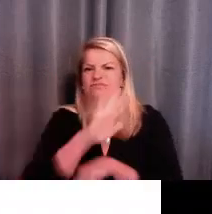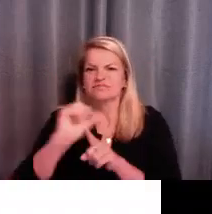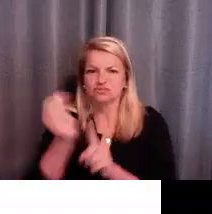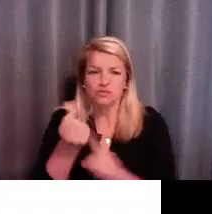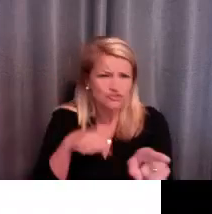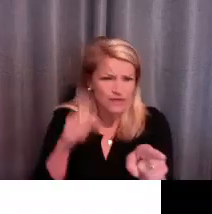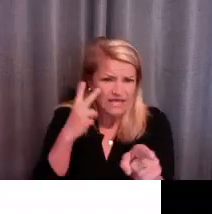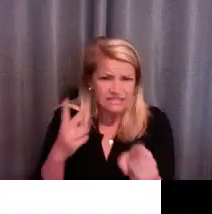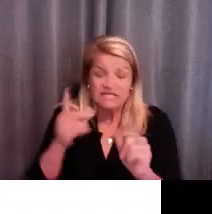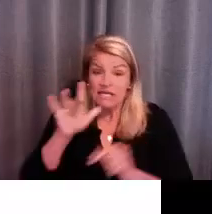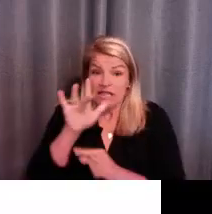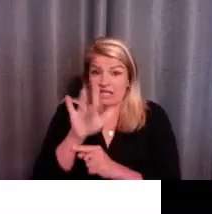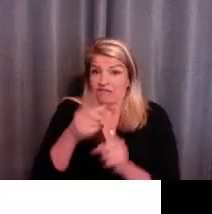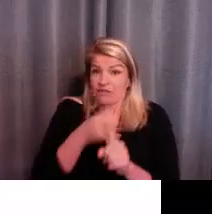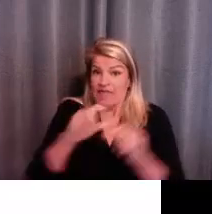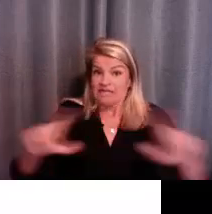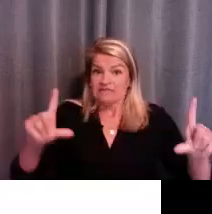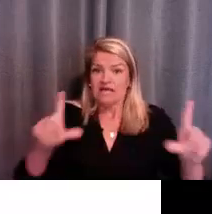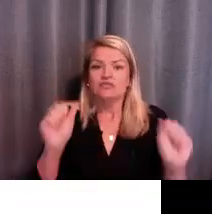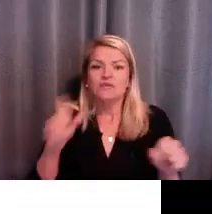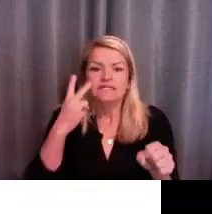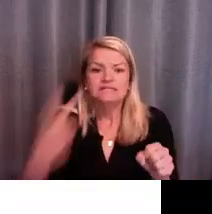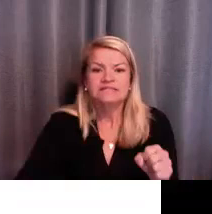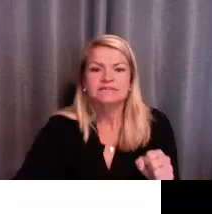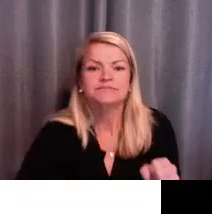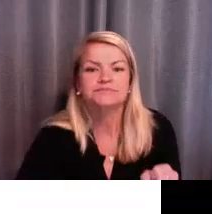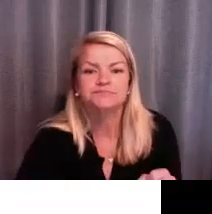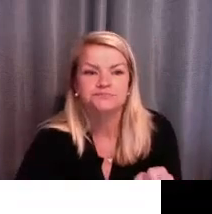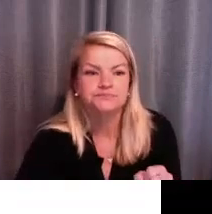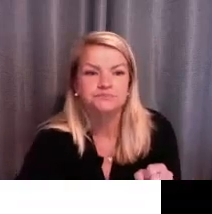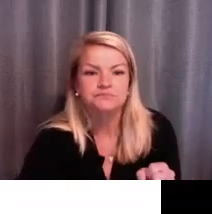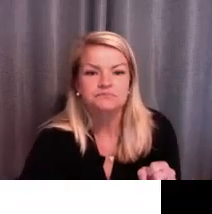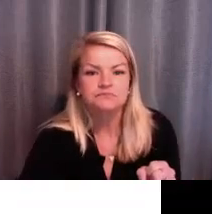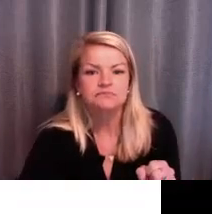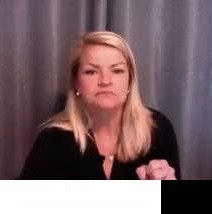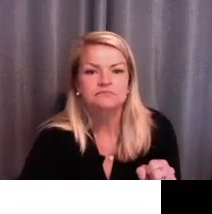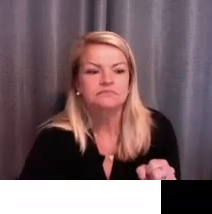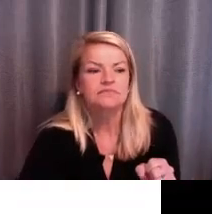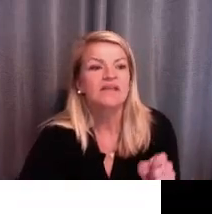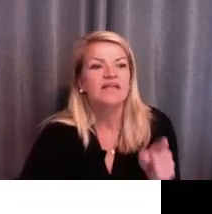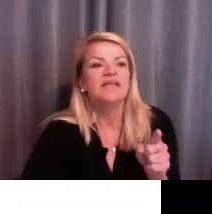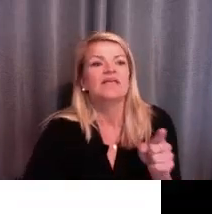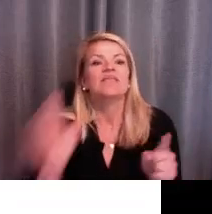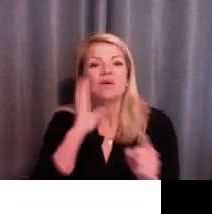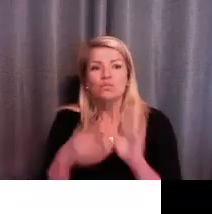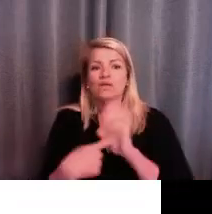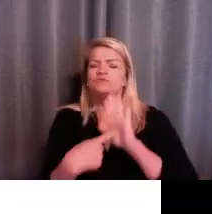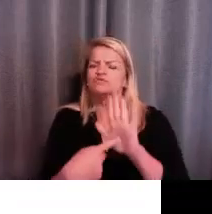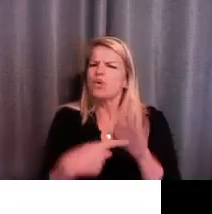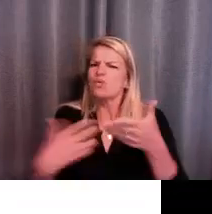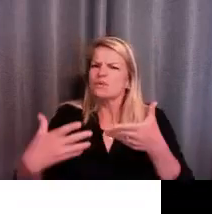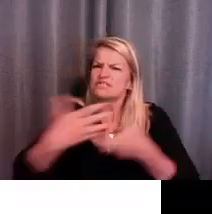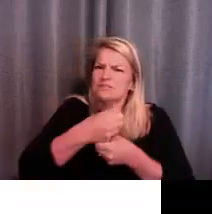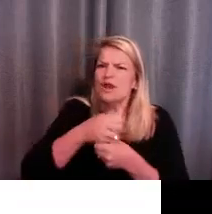click from this slide, you'll see one box that comes up, which kind of summarizes what the caregivers shared in terms of